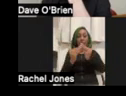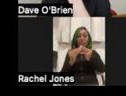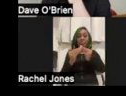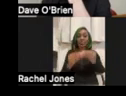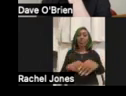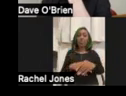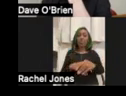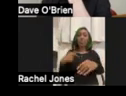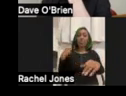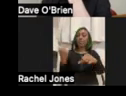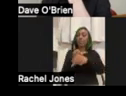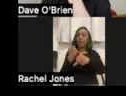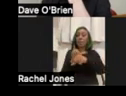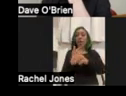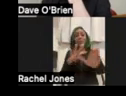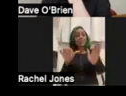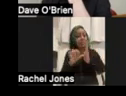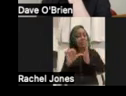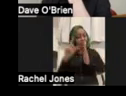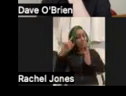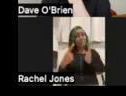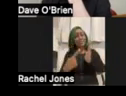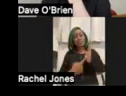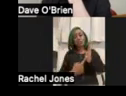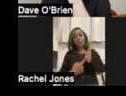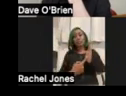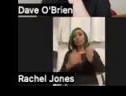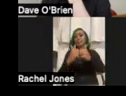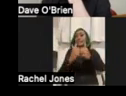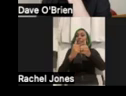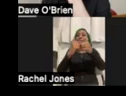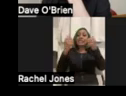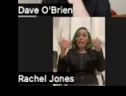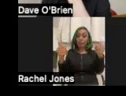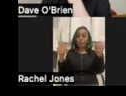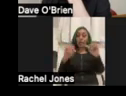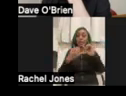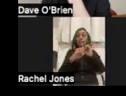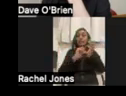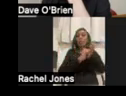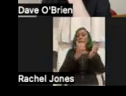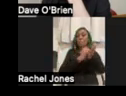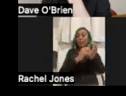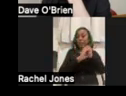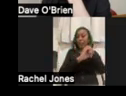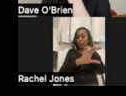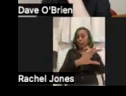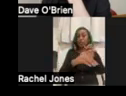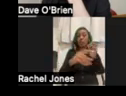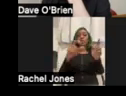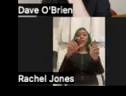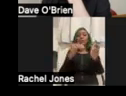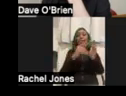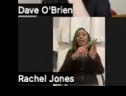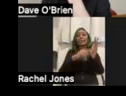We made a kind of difficult decision to separate the publications. So the zine Hear Our